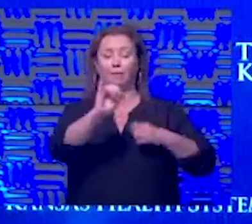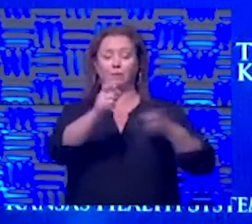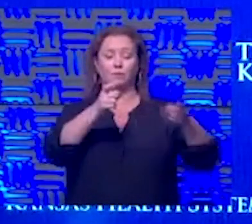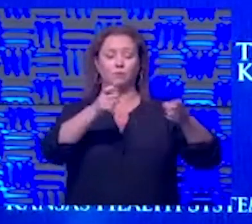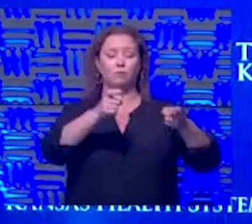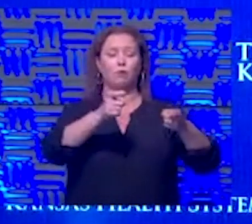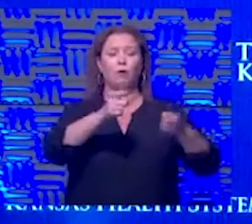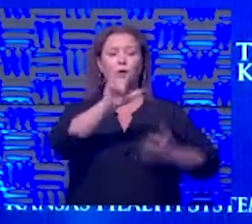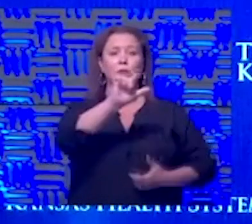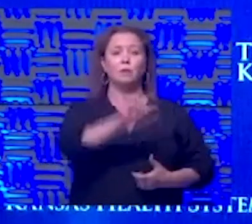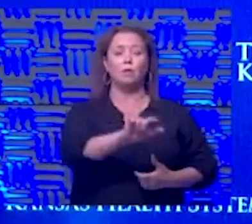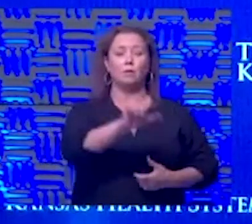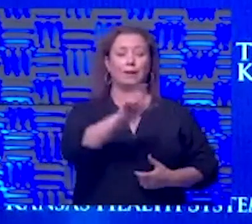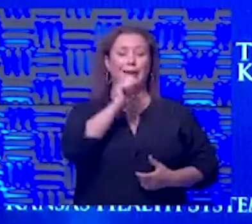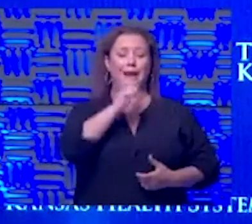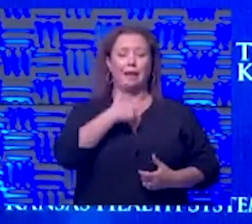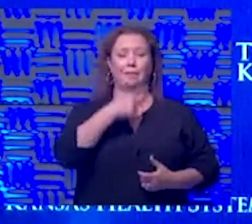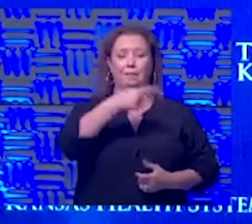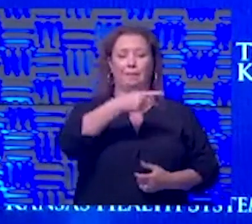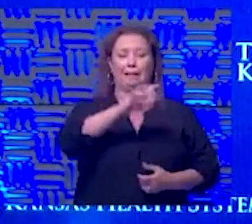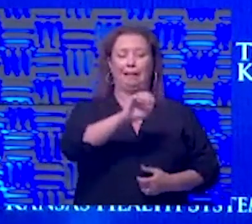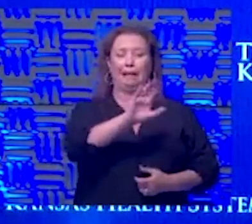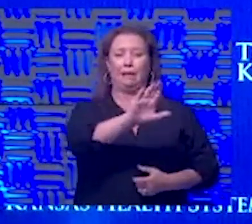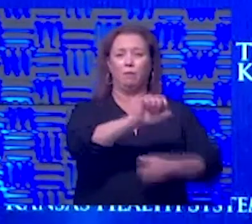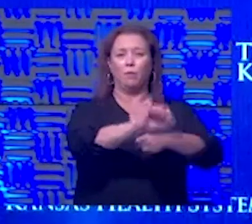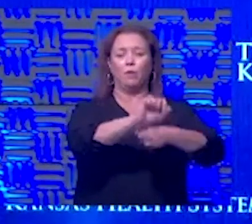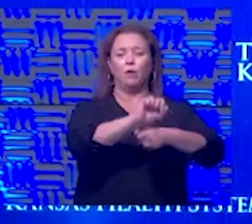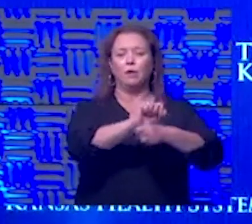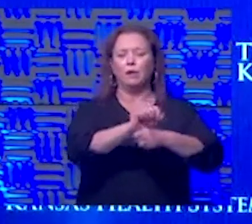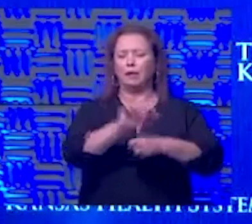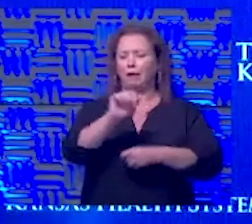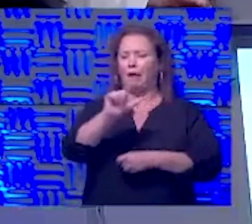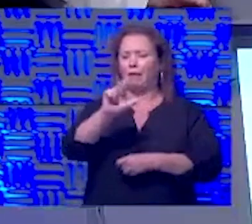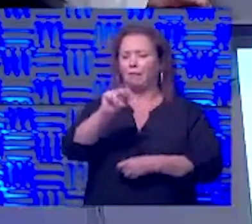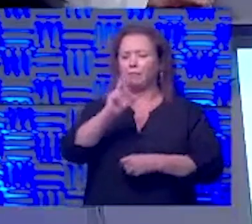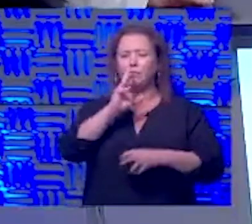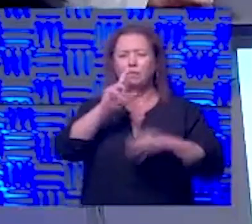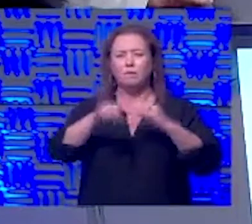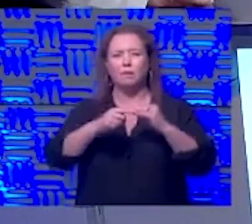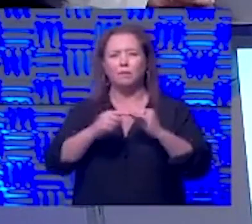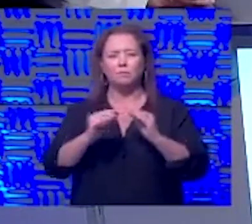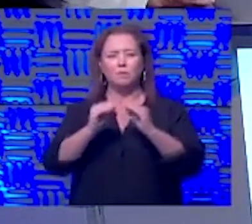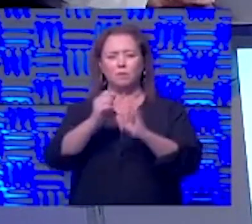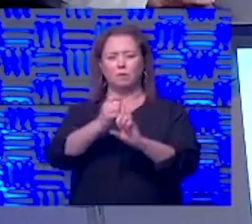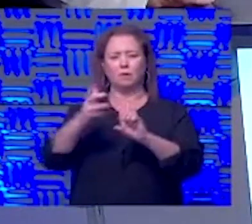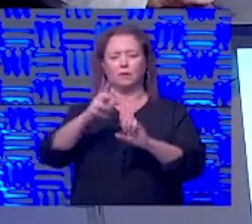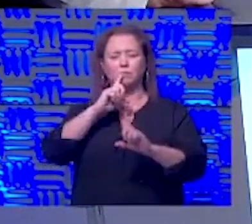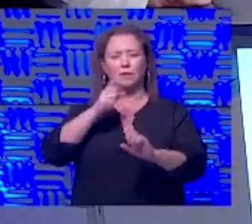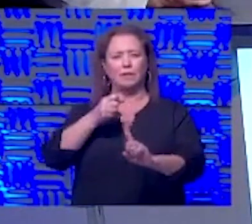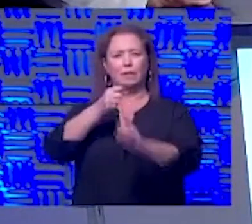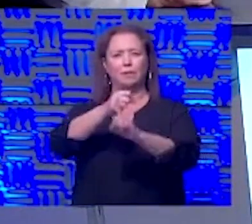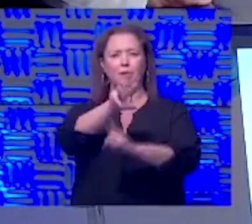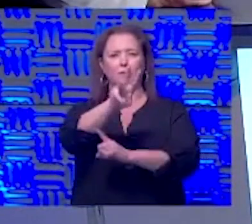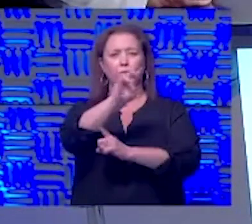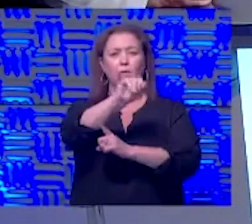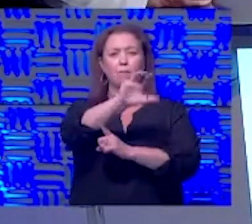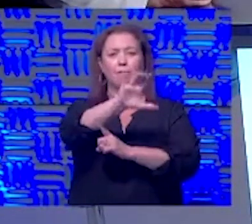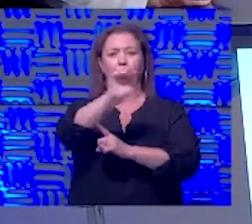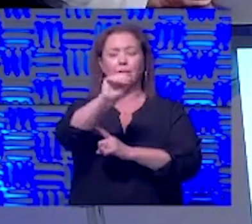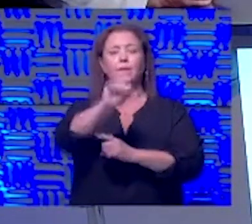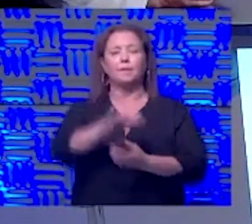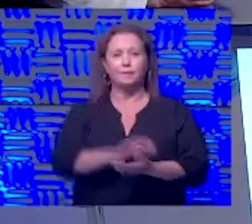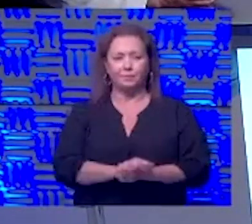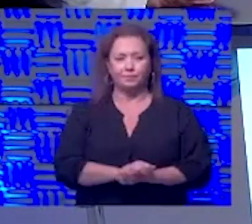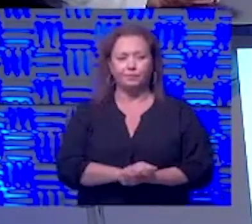or PPE while at work. So, Alan, let's talk a little bit about that because that's a major impact to Wyandotte County. Yeah, and